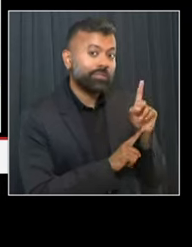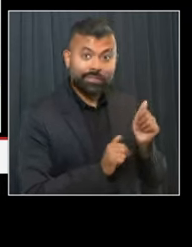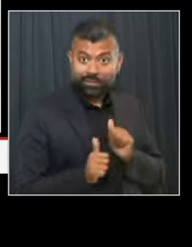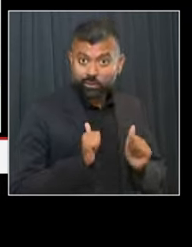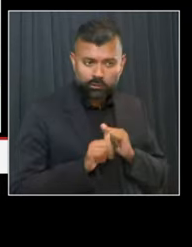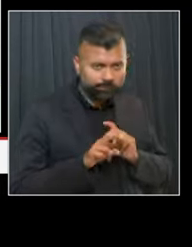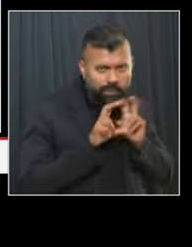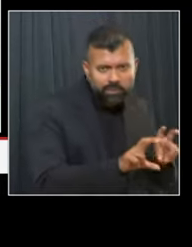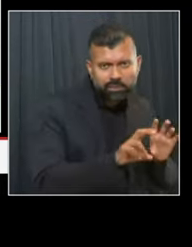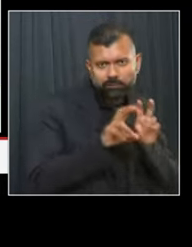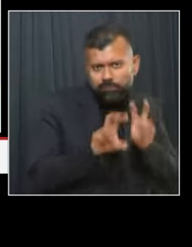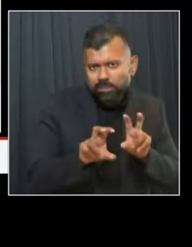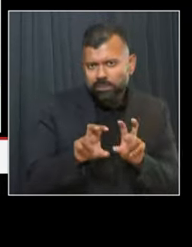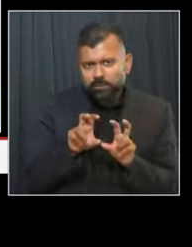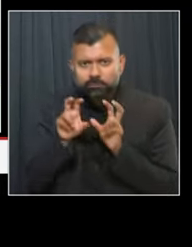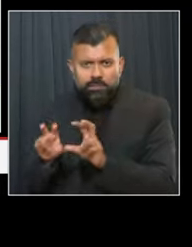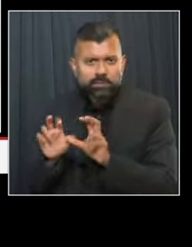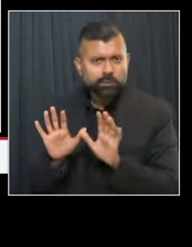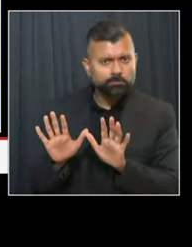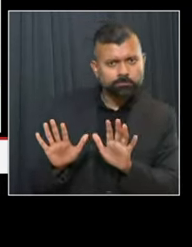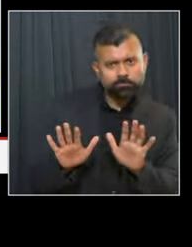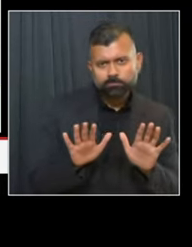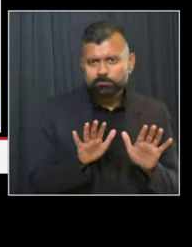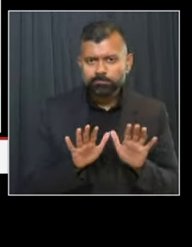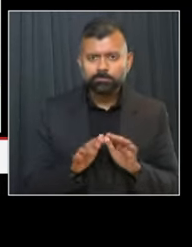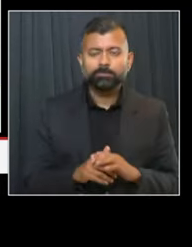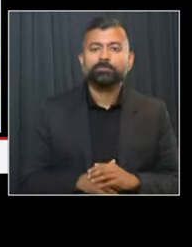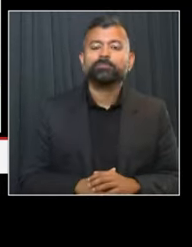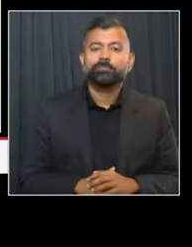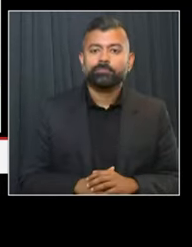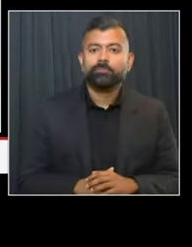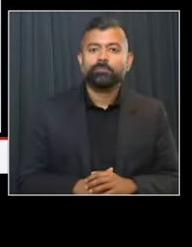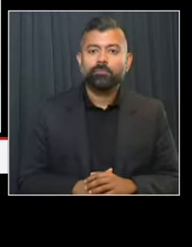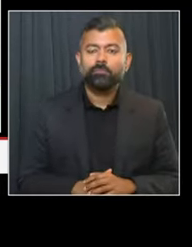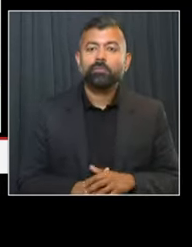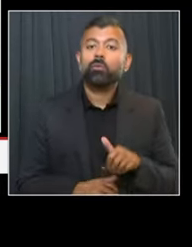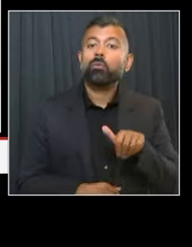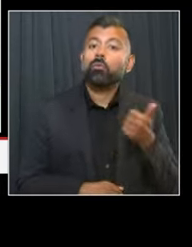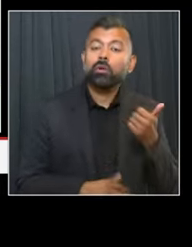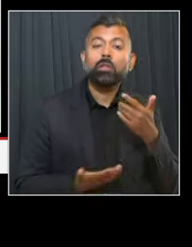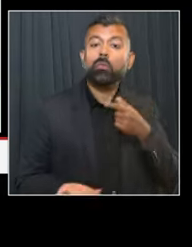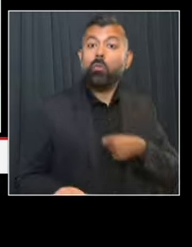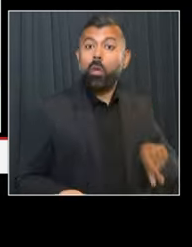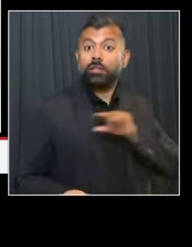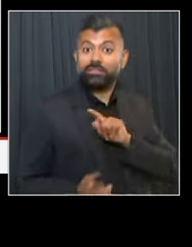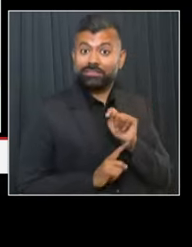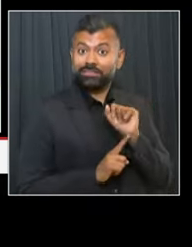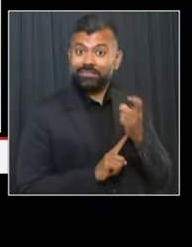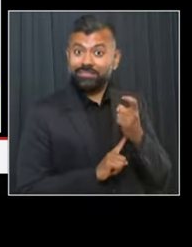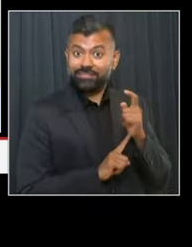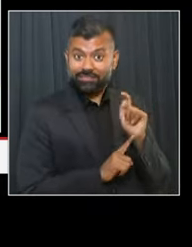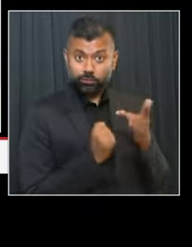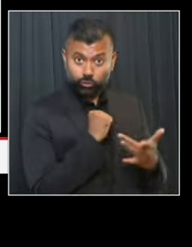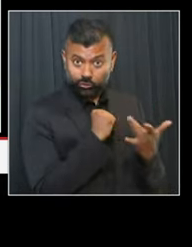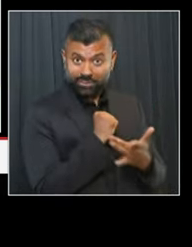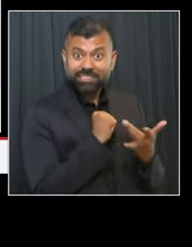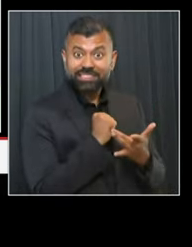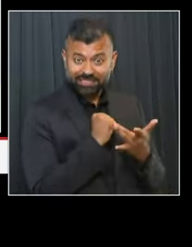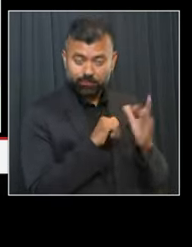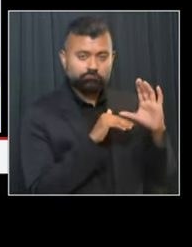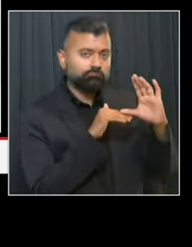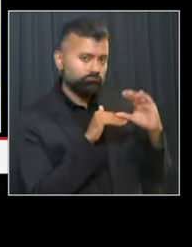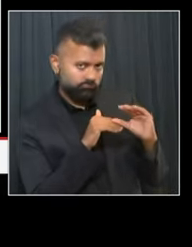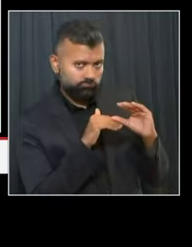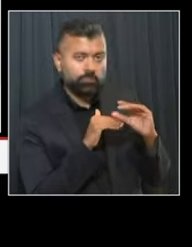We're investing in tech, which I know showed up in a lot of my meetings with council members about tech incubators and